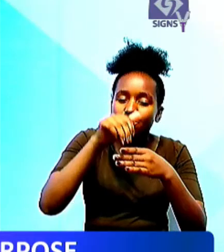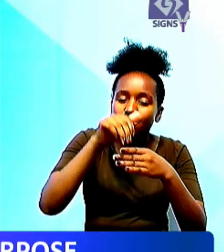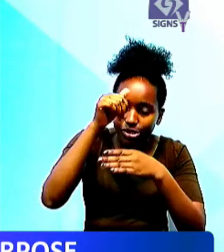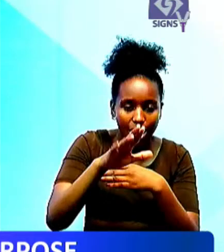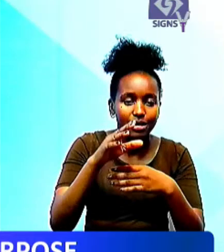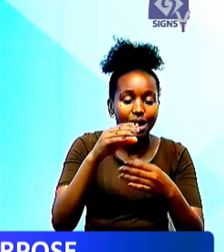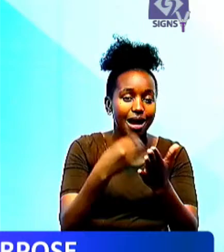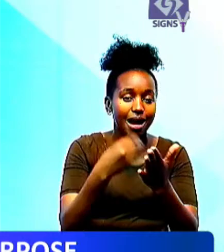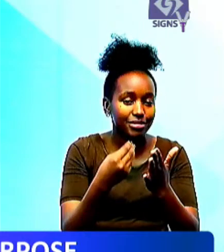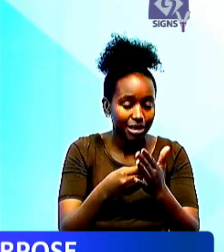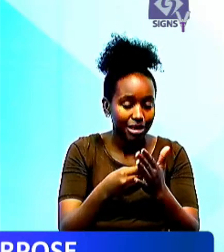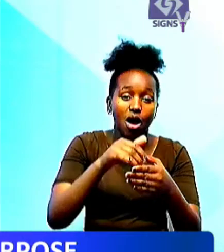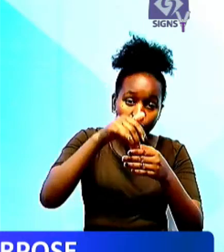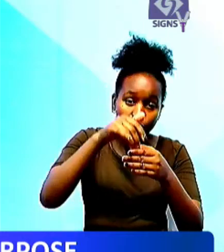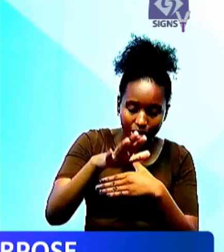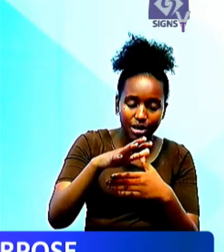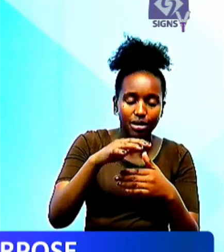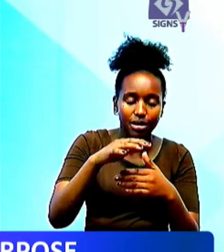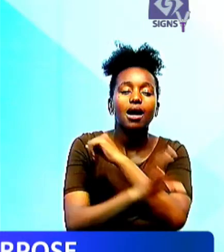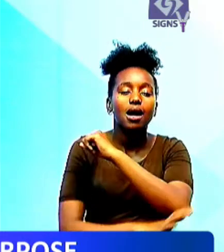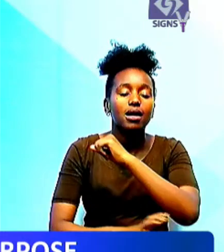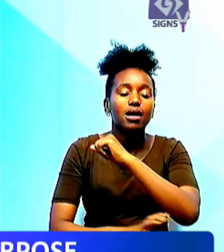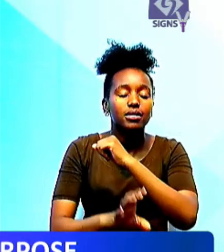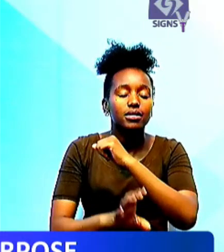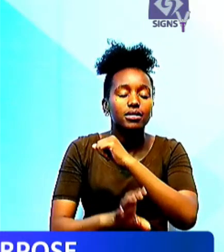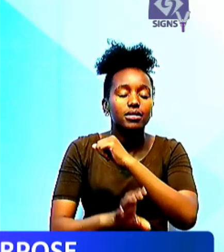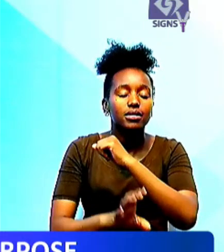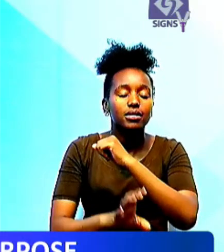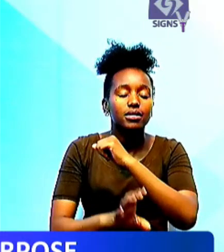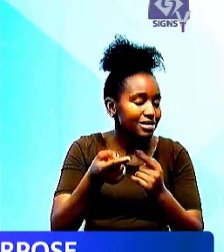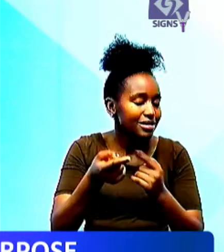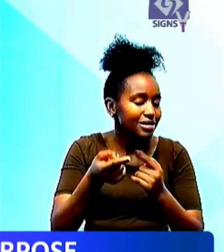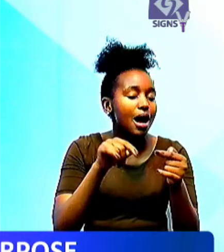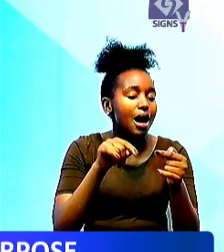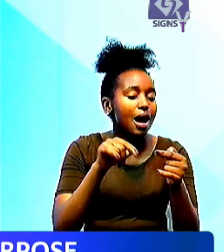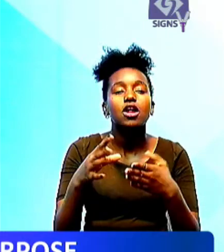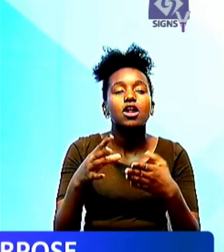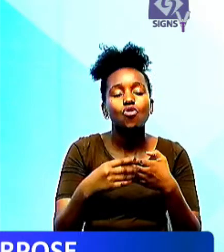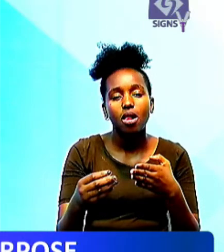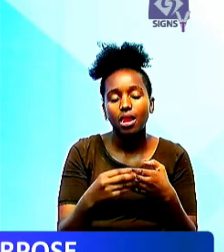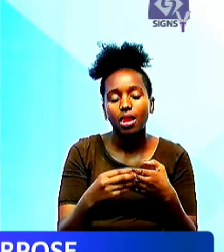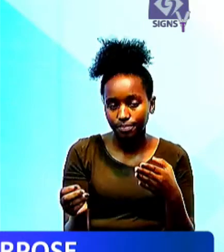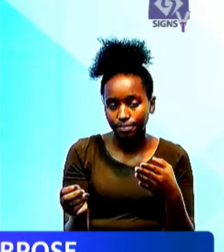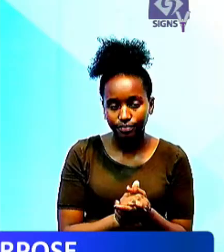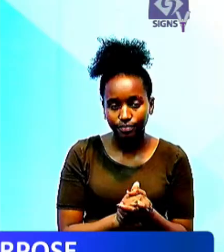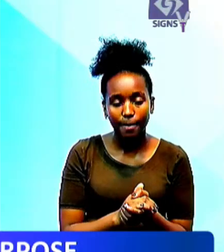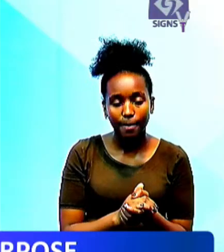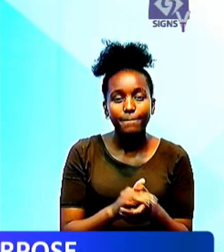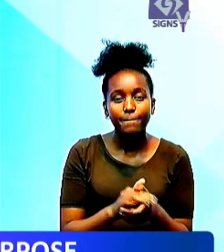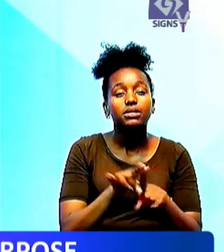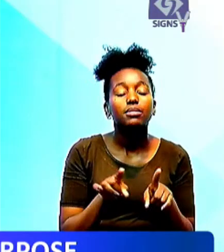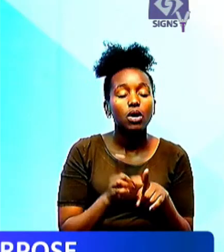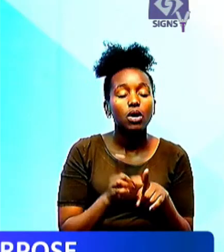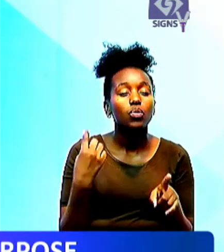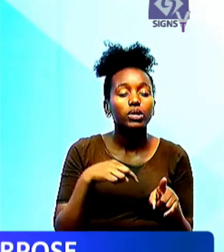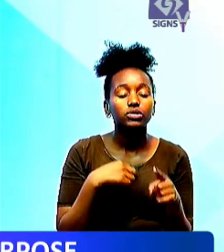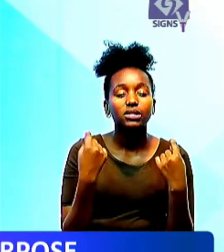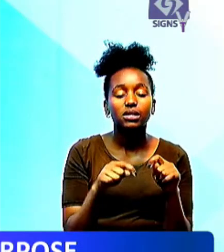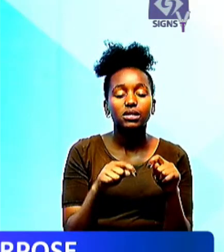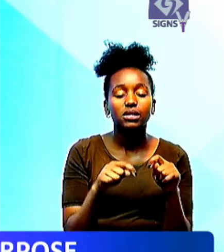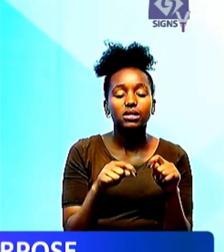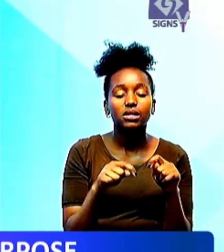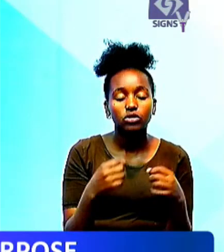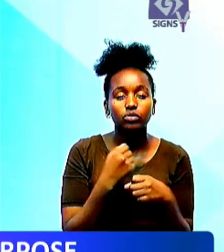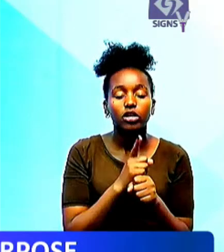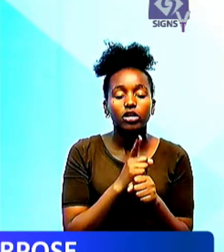country. Yeah. So most you find them are in dollars. That is what we call a Eurobond. And why we go that, we are also trying to raise more money globally. So